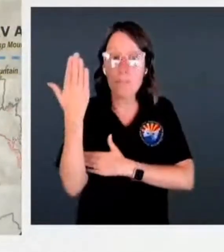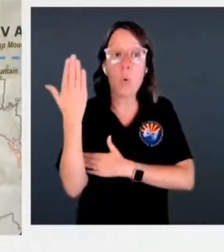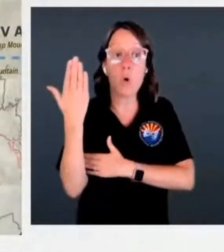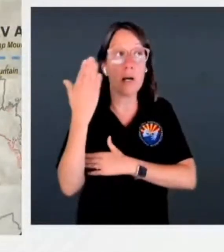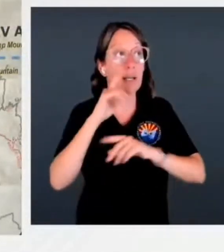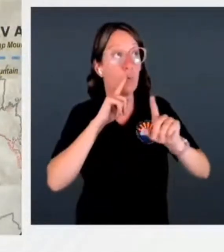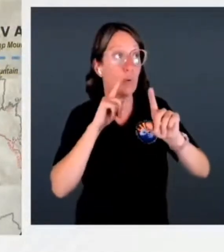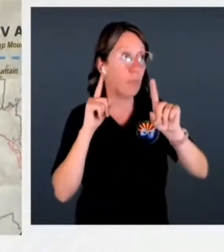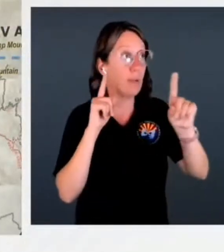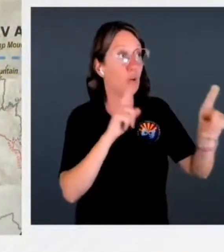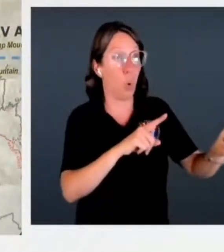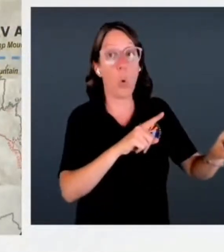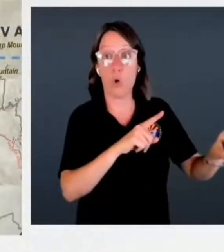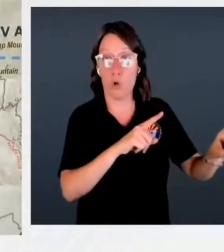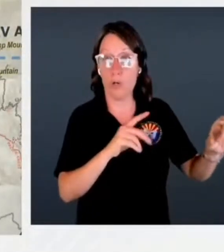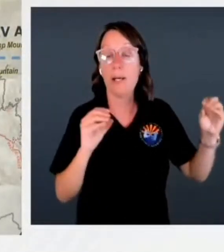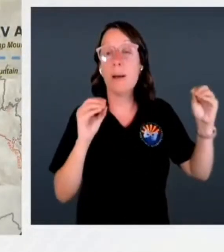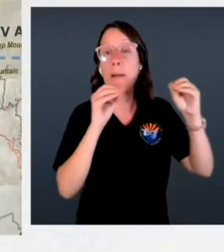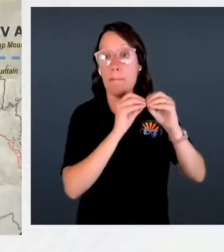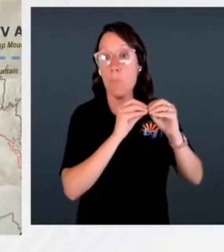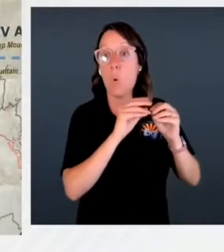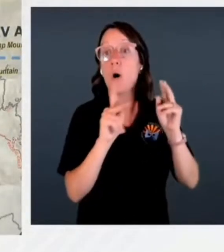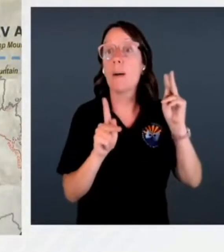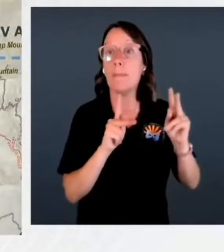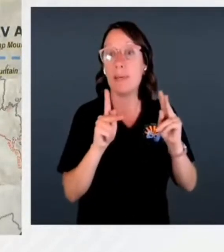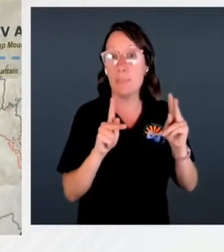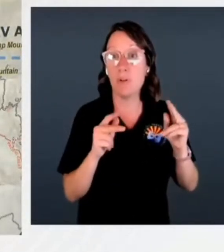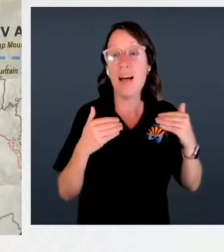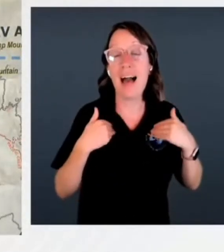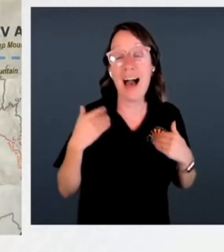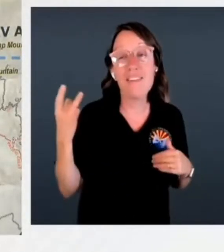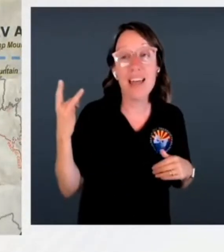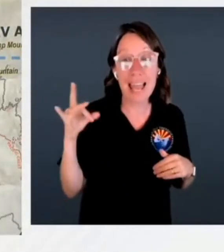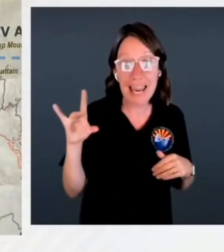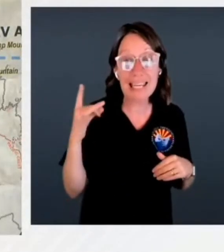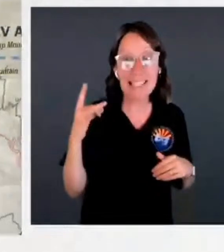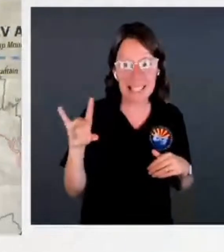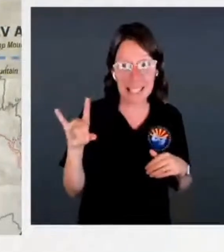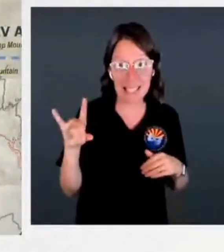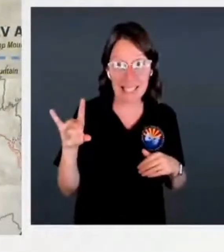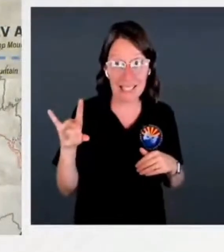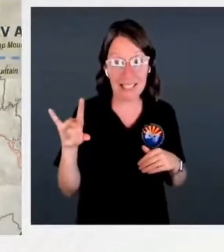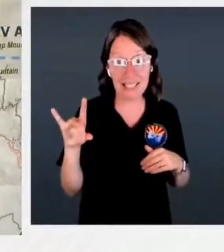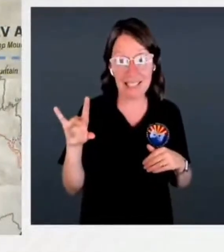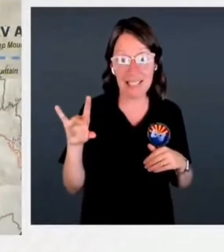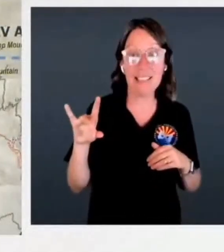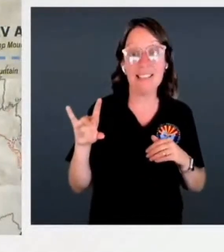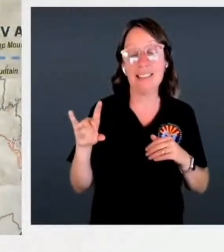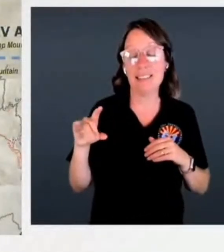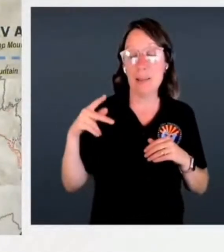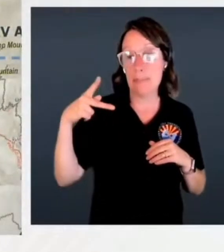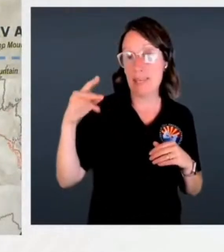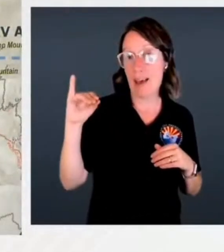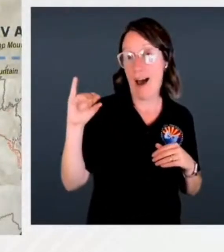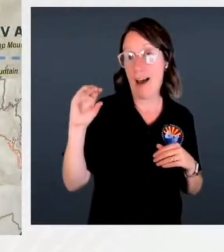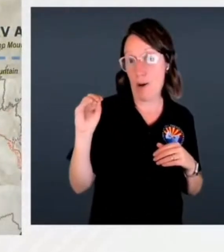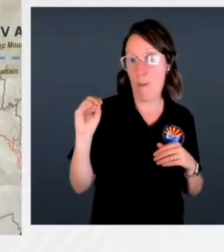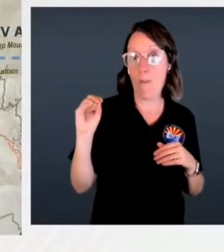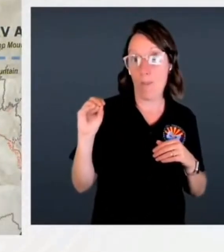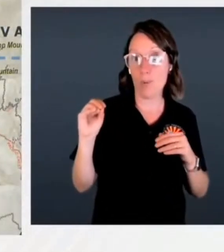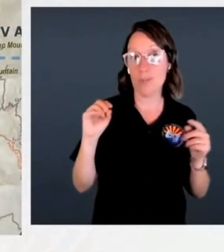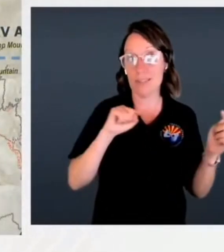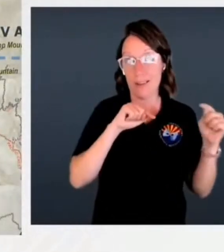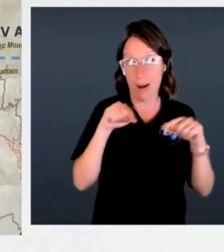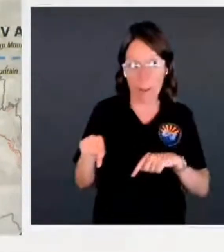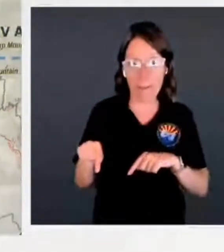have 18 public information officers helping us as of today. We've got 10 more on order, and we've put a slew